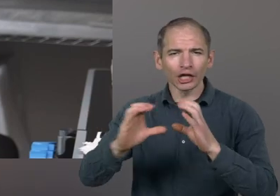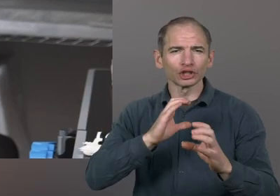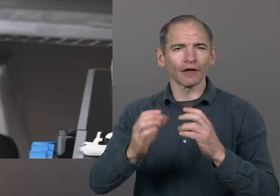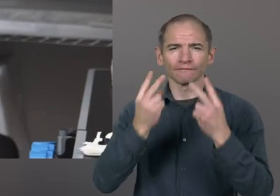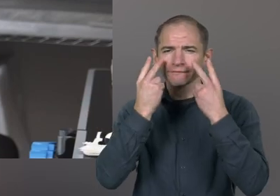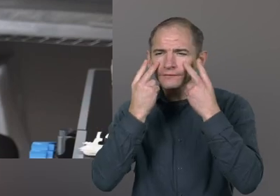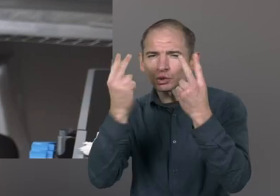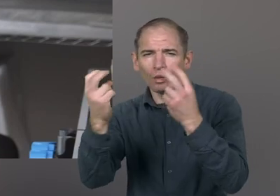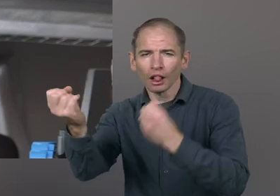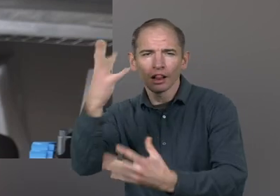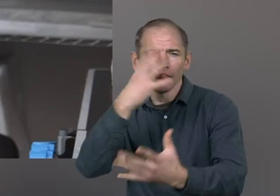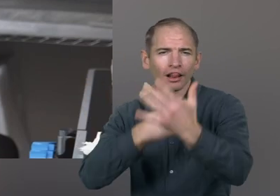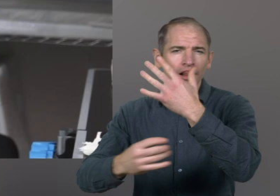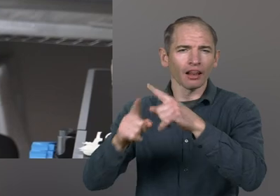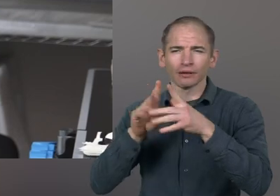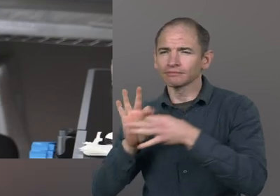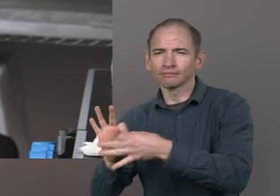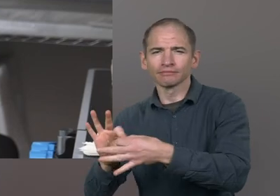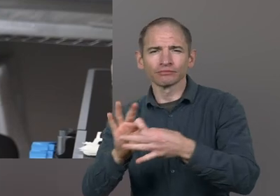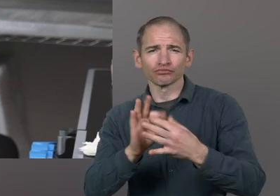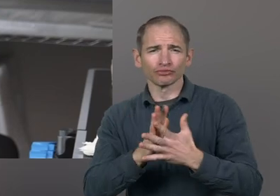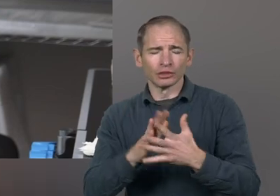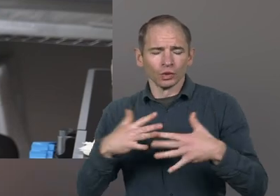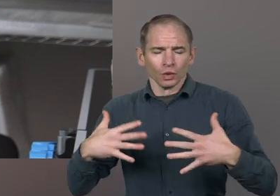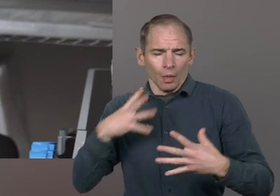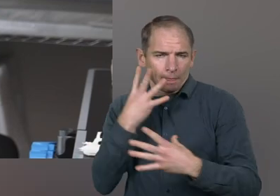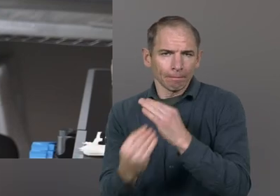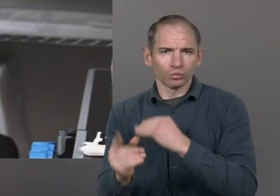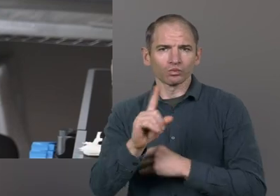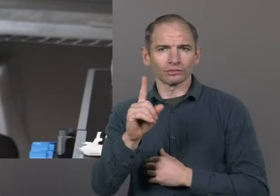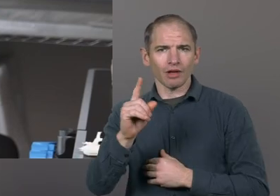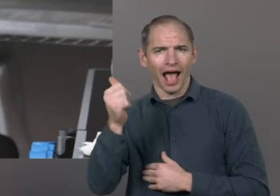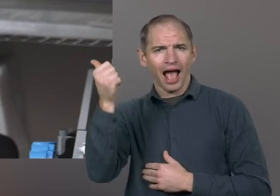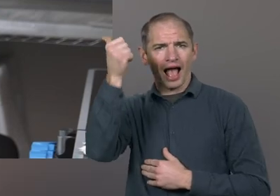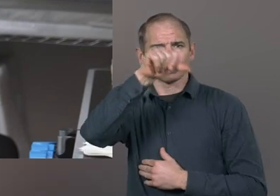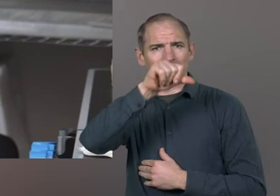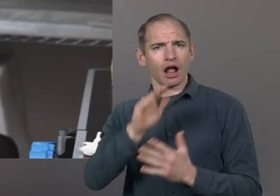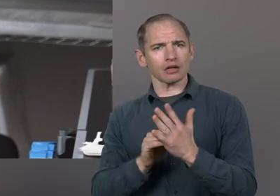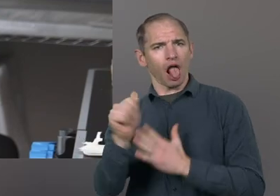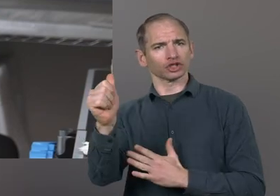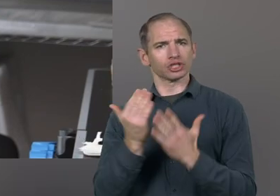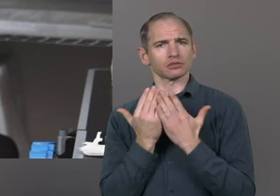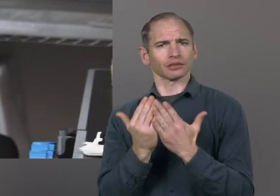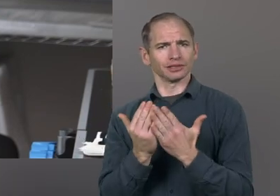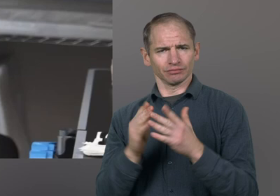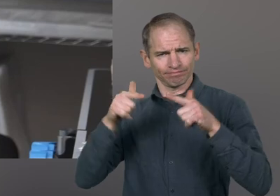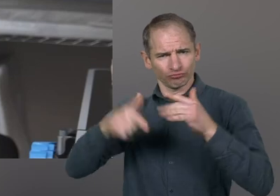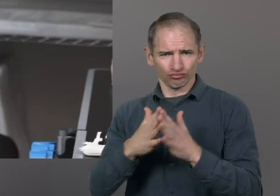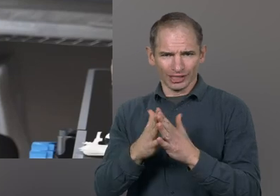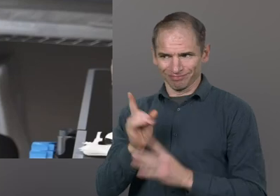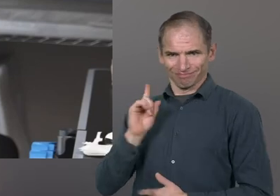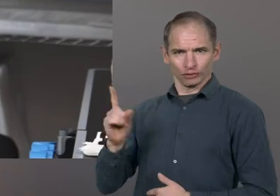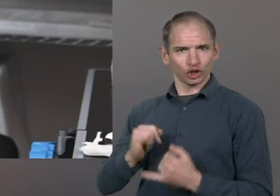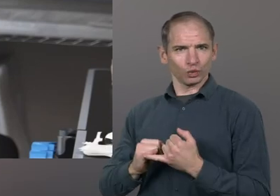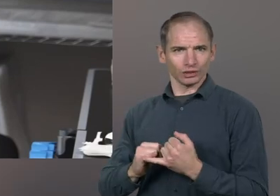as someone who drifted in and out of communications and visual studies and semiotics and an incredible,